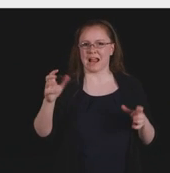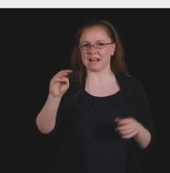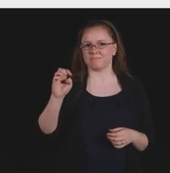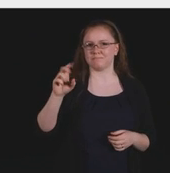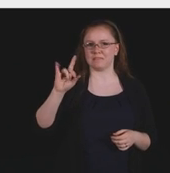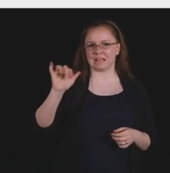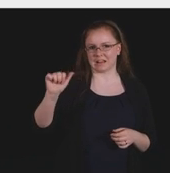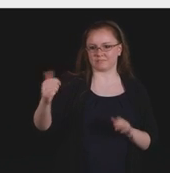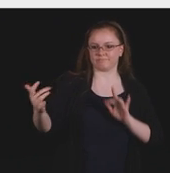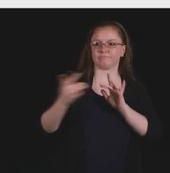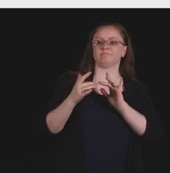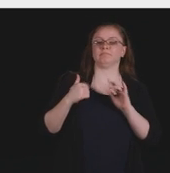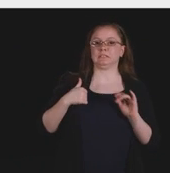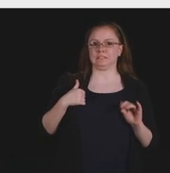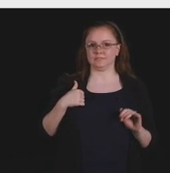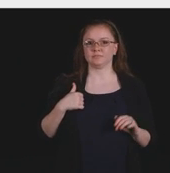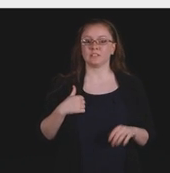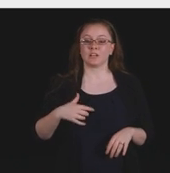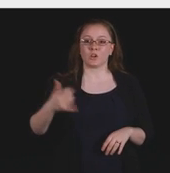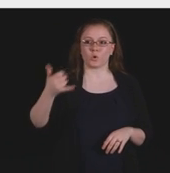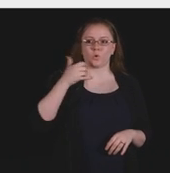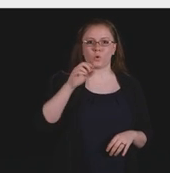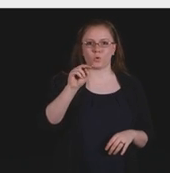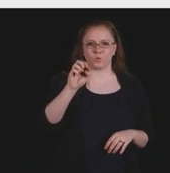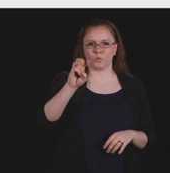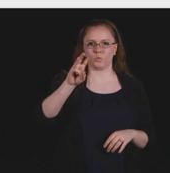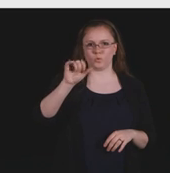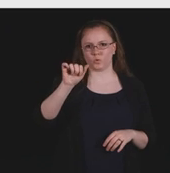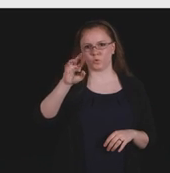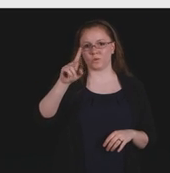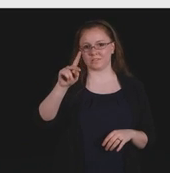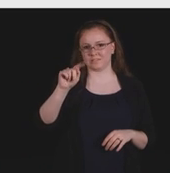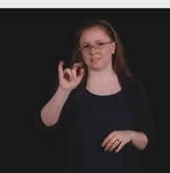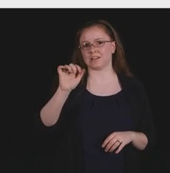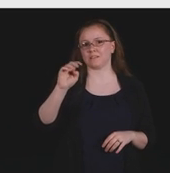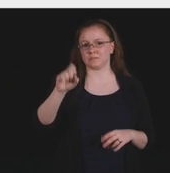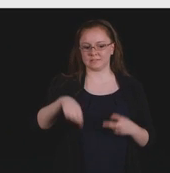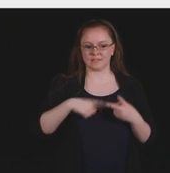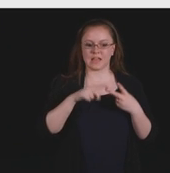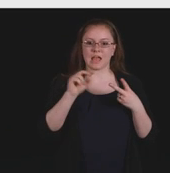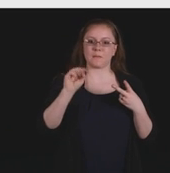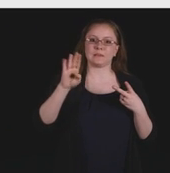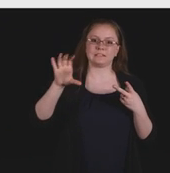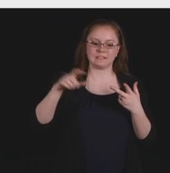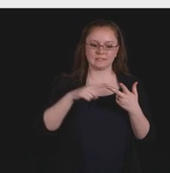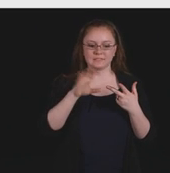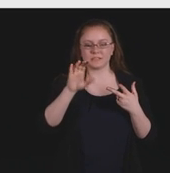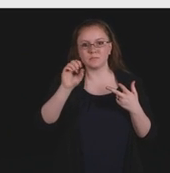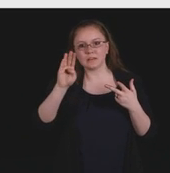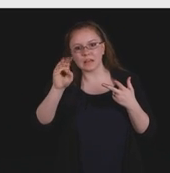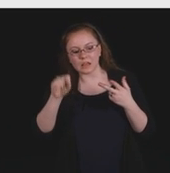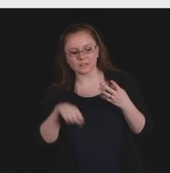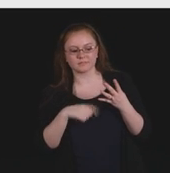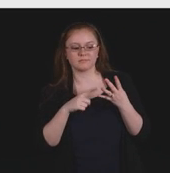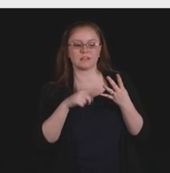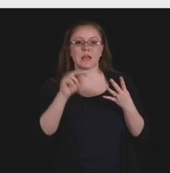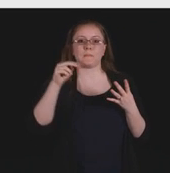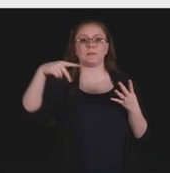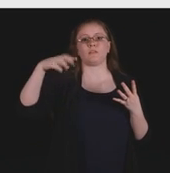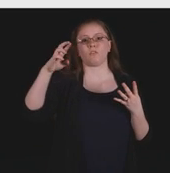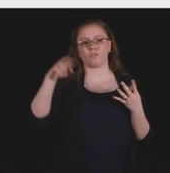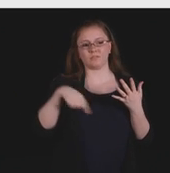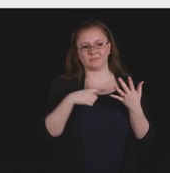call from New York Times and NBC News, CBS News, and NPR, and even Washington